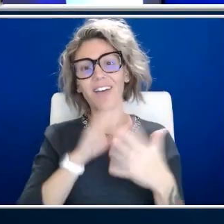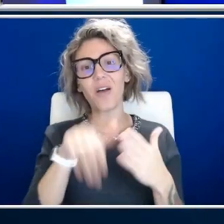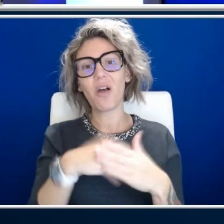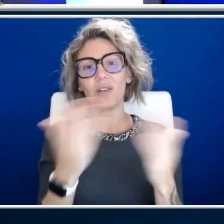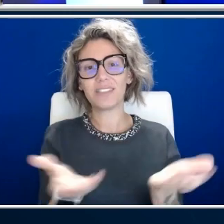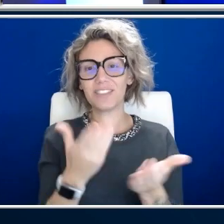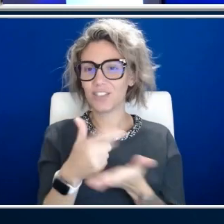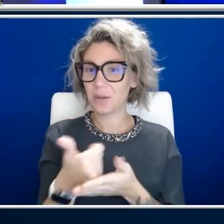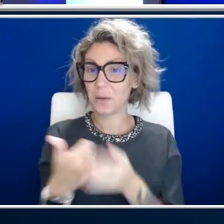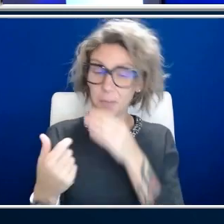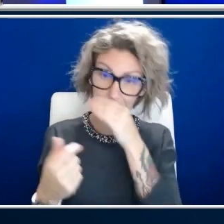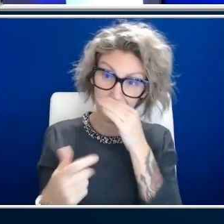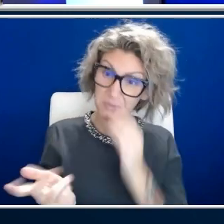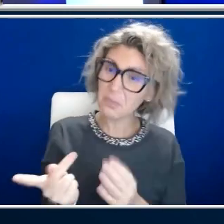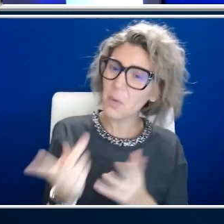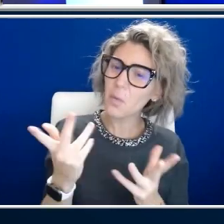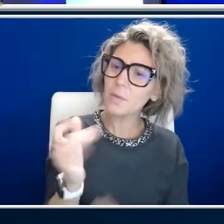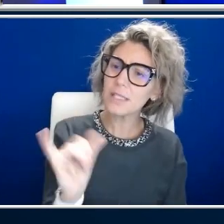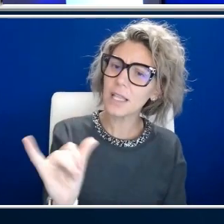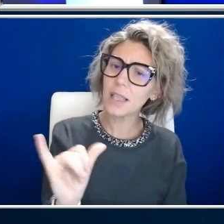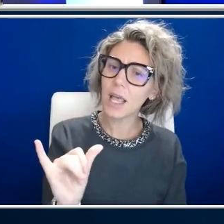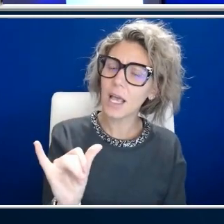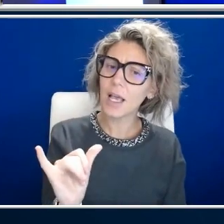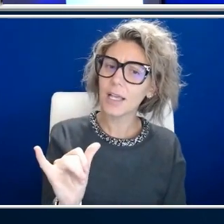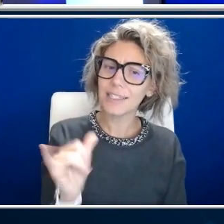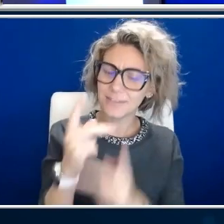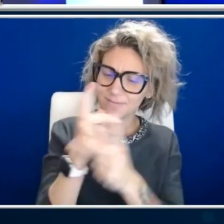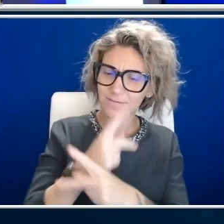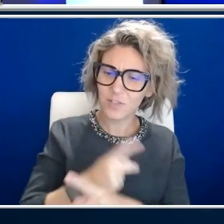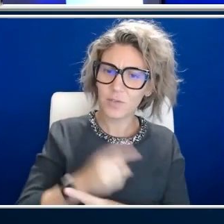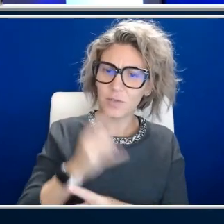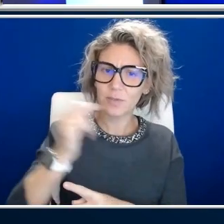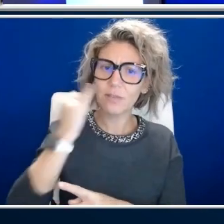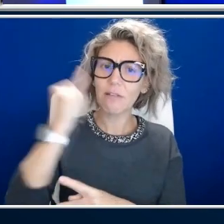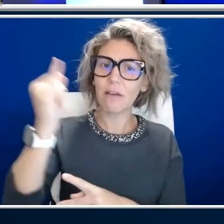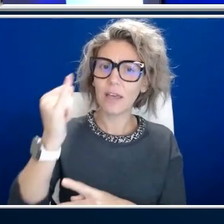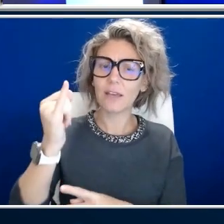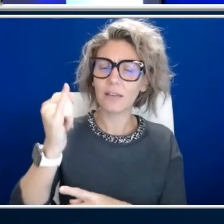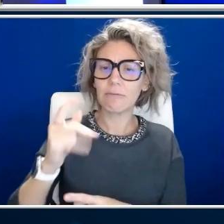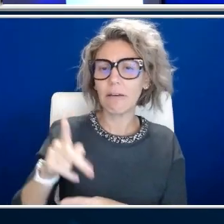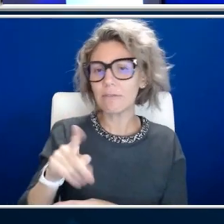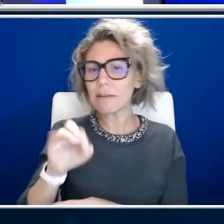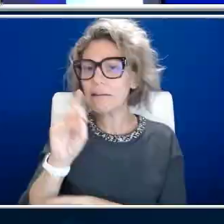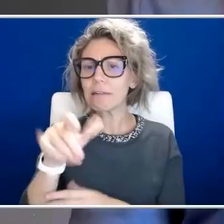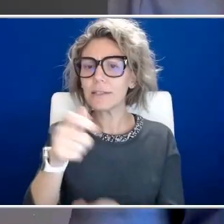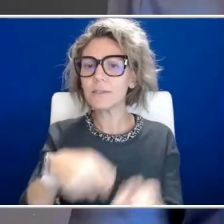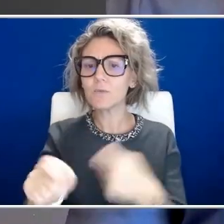what was that like, just kind of navigating through this idea of a kidney swap?